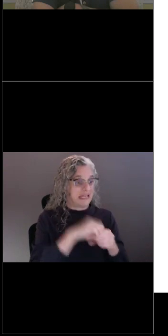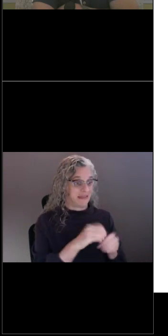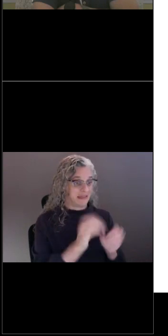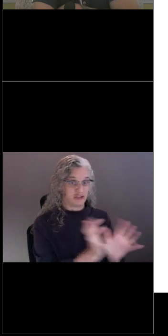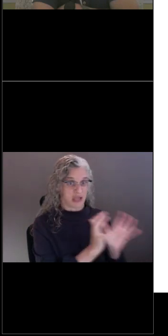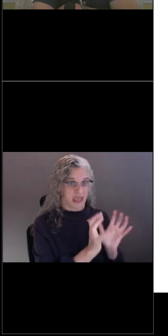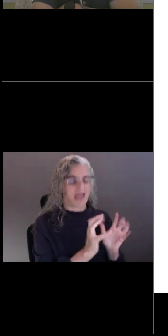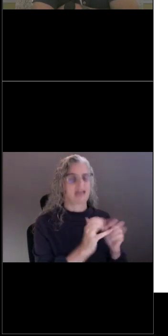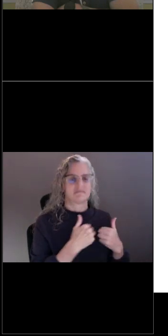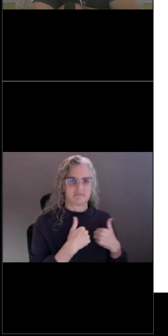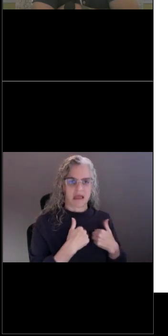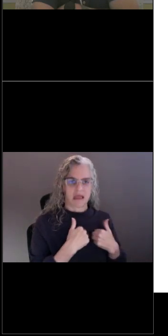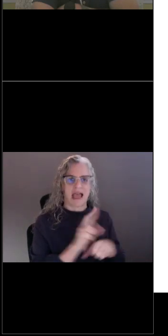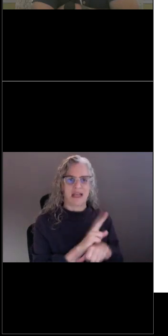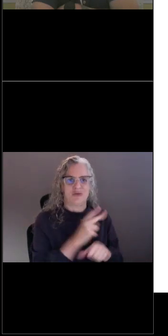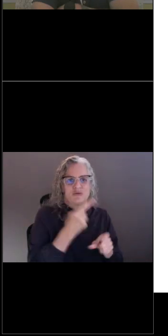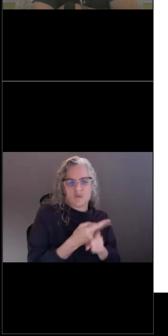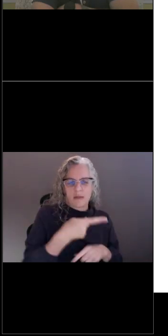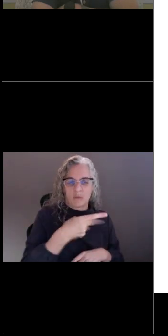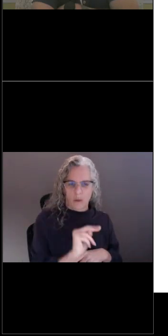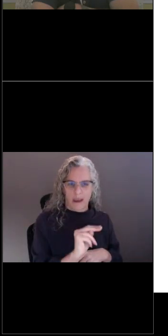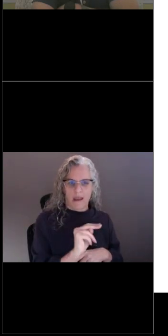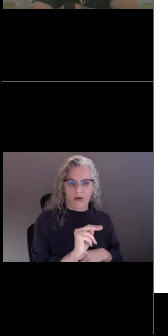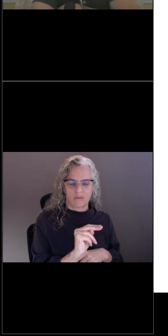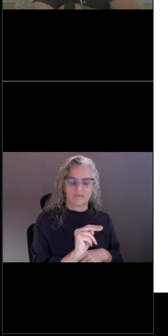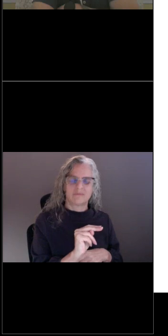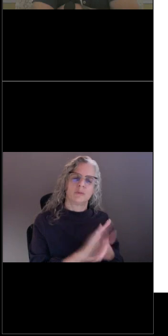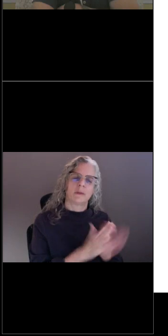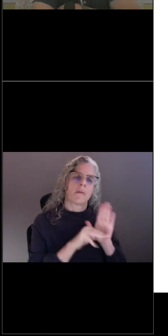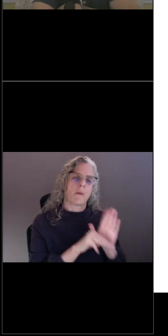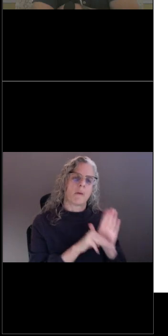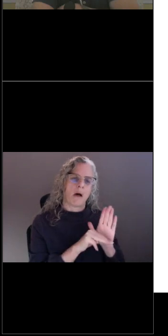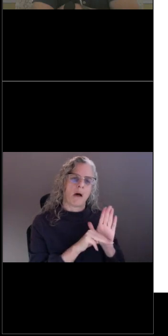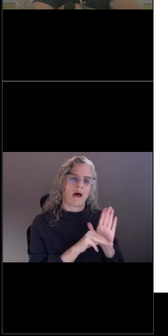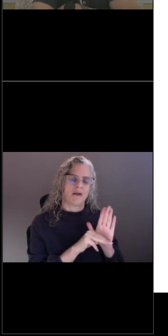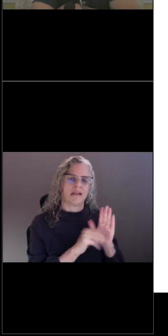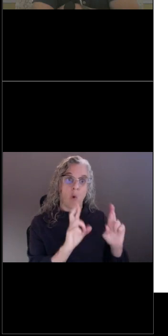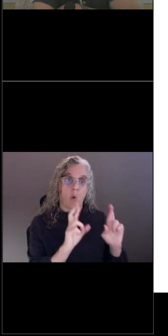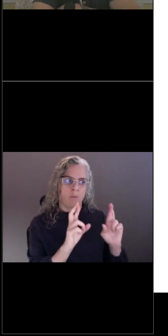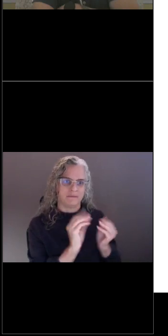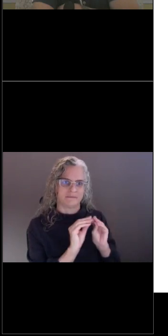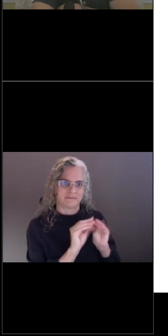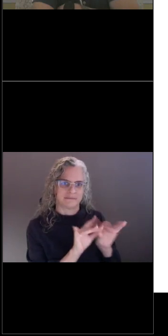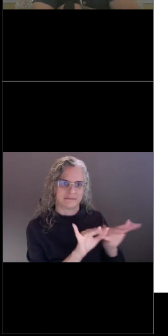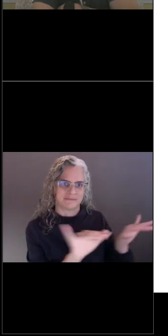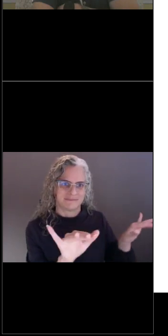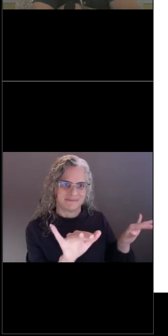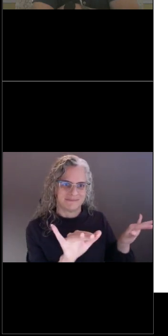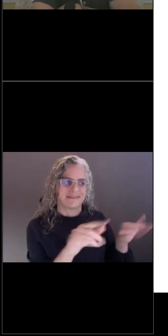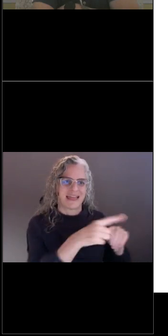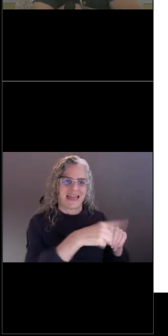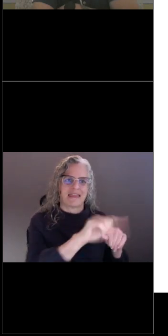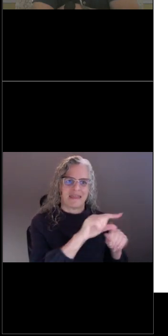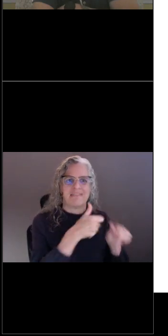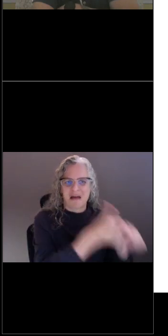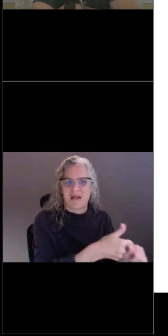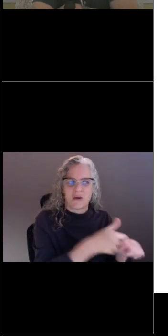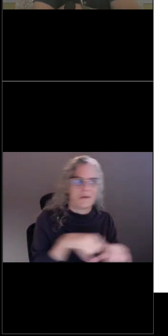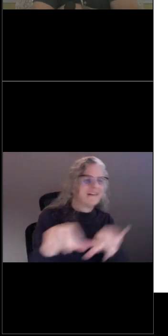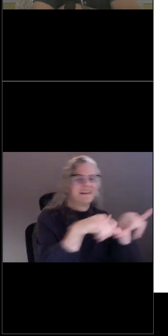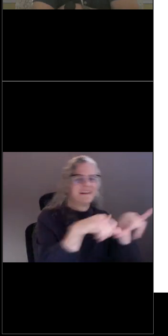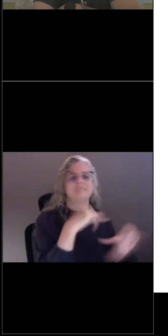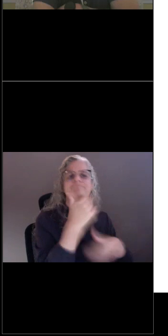is using the wrong pronoun for someone else, I will just refer to them using the correct pronoun. Often the person will pick up on that, and then everyone will go on their